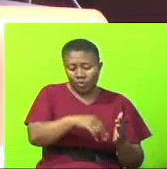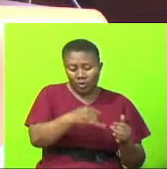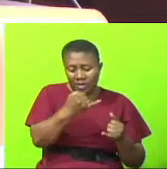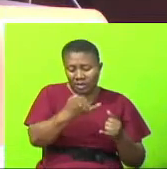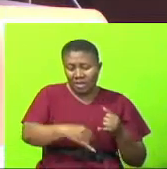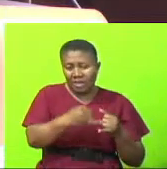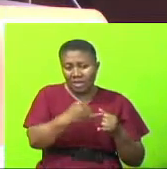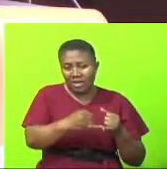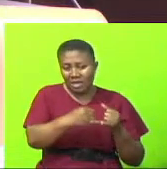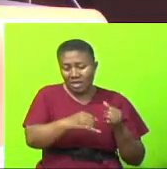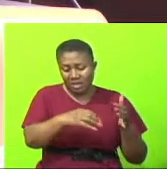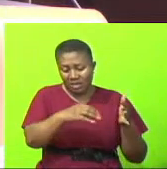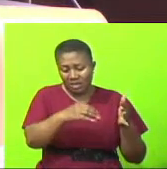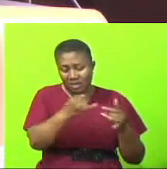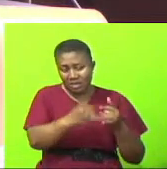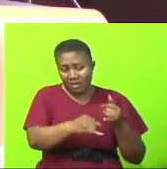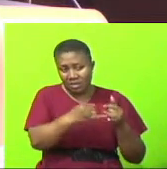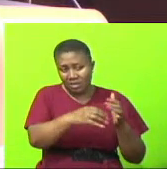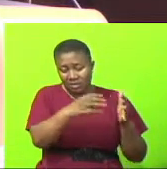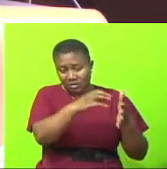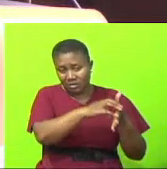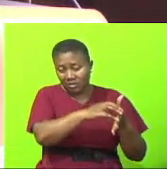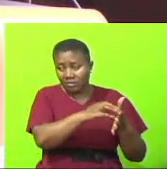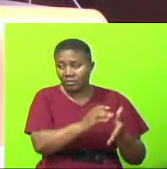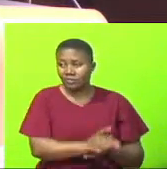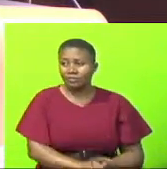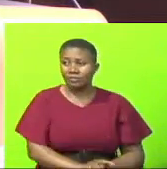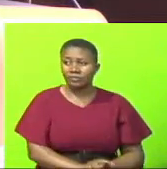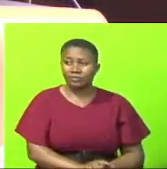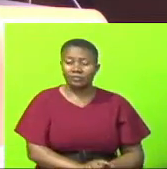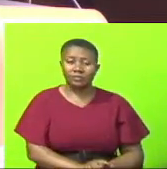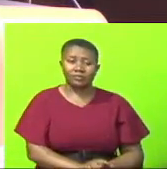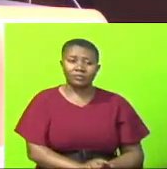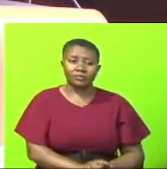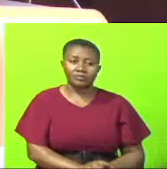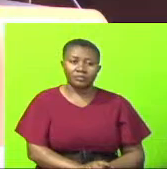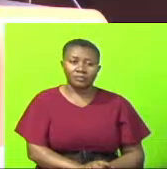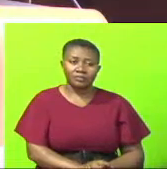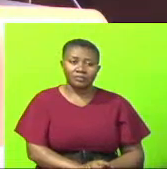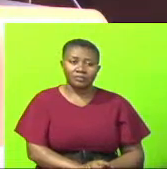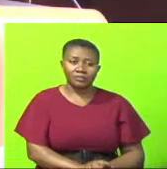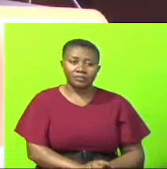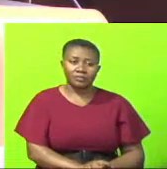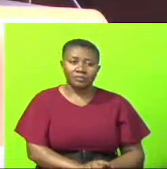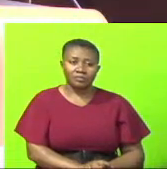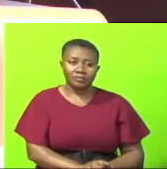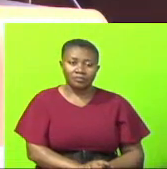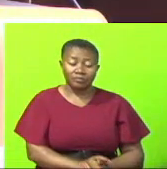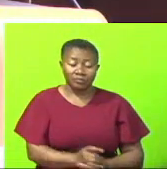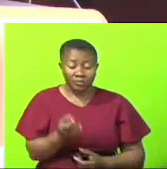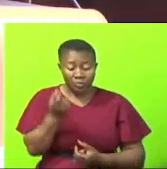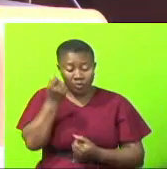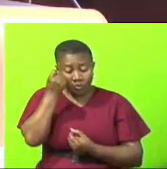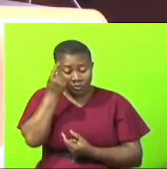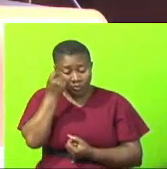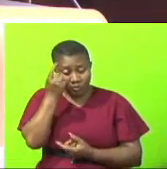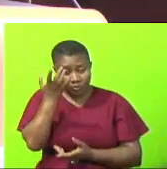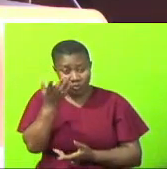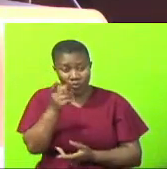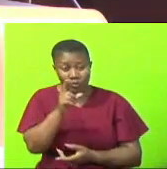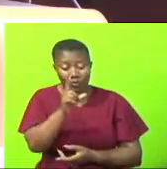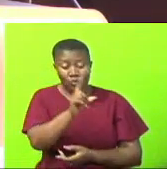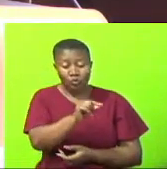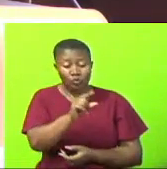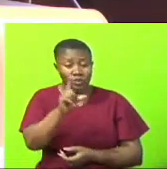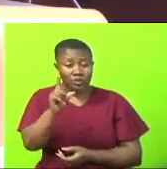that he says. He says, further, after 7th December 2020, when